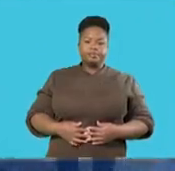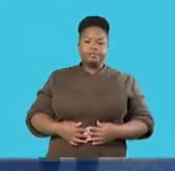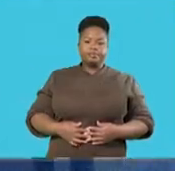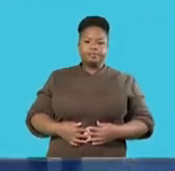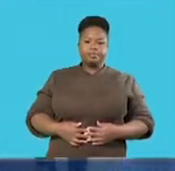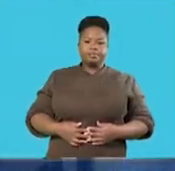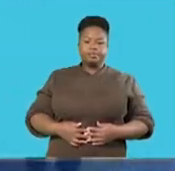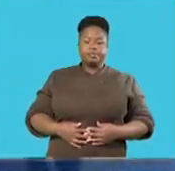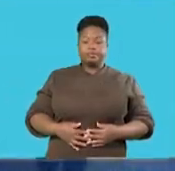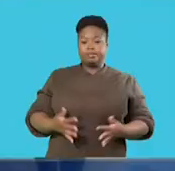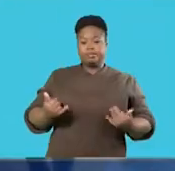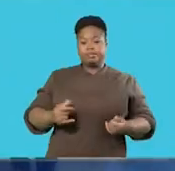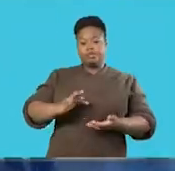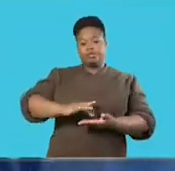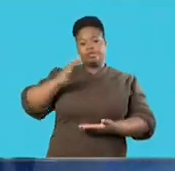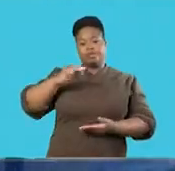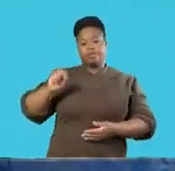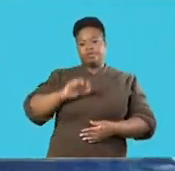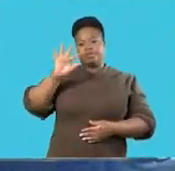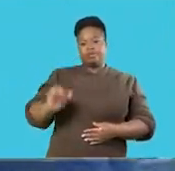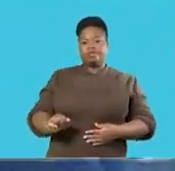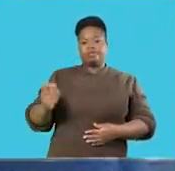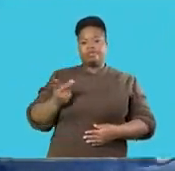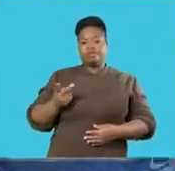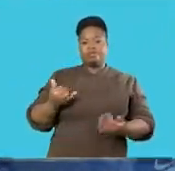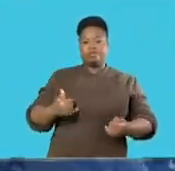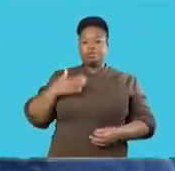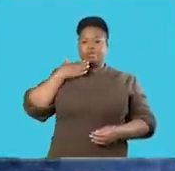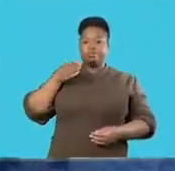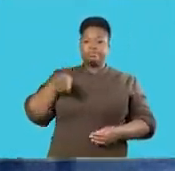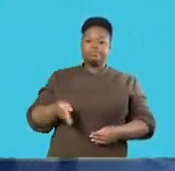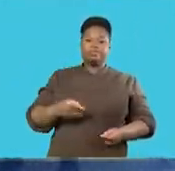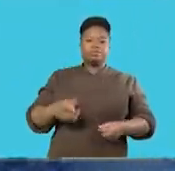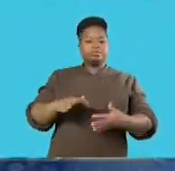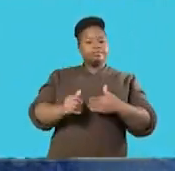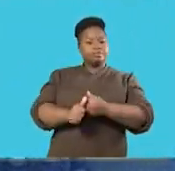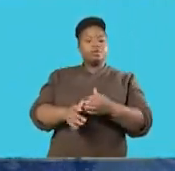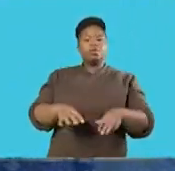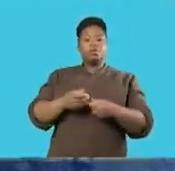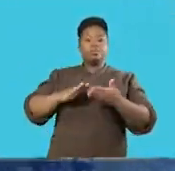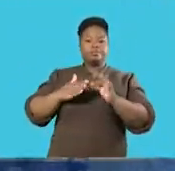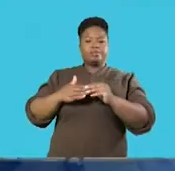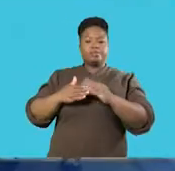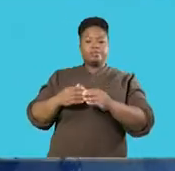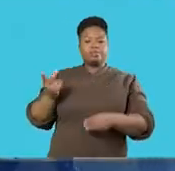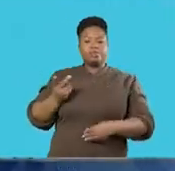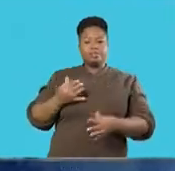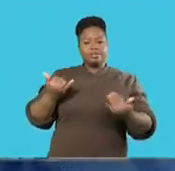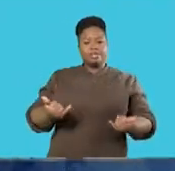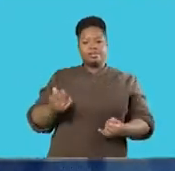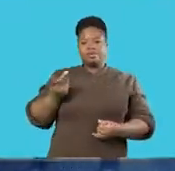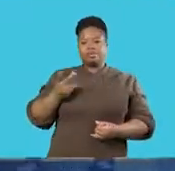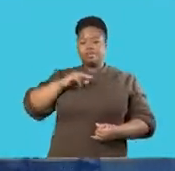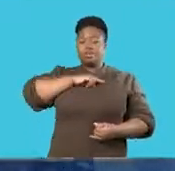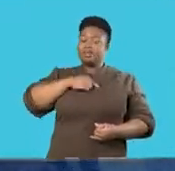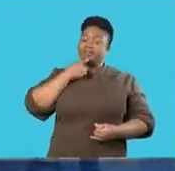O boletse ga mokga wa Rise Mzantsi o le maemong a matle a go etelela pele setšhaba moo a boletseng ga ba le malala a laotswe go